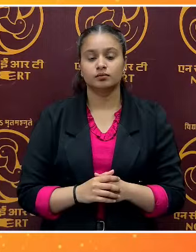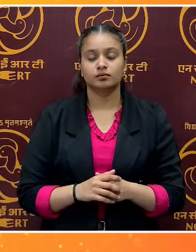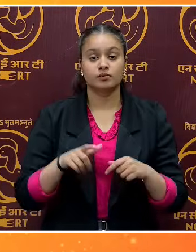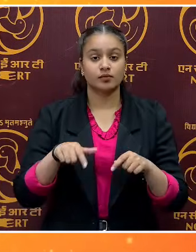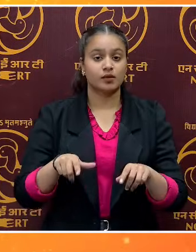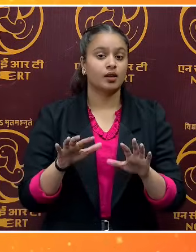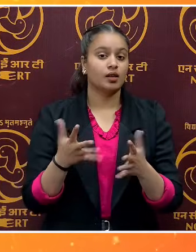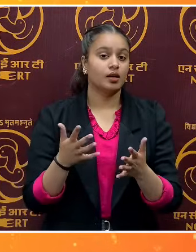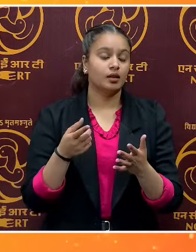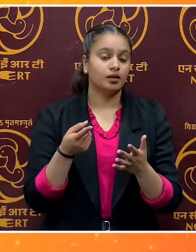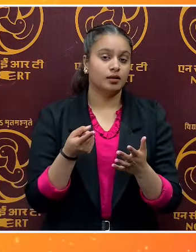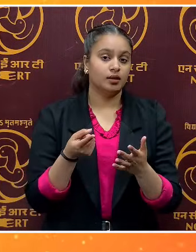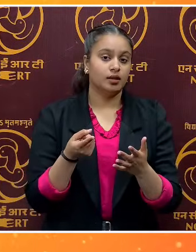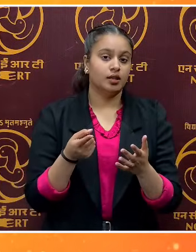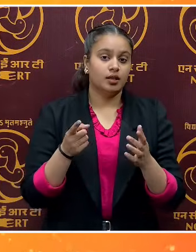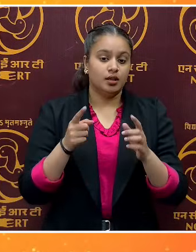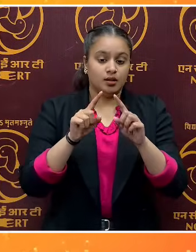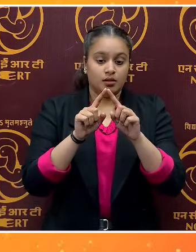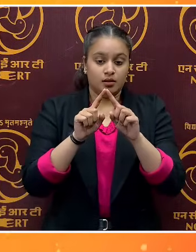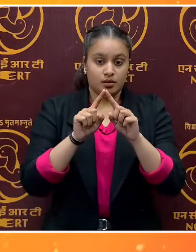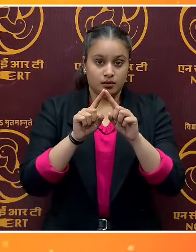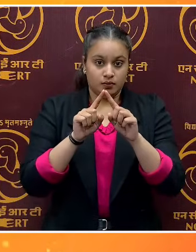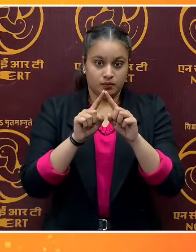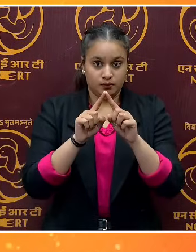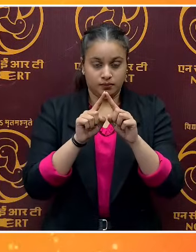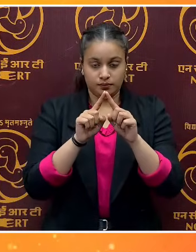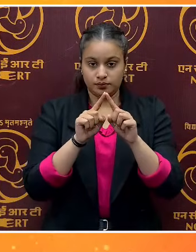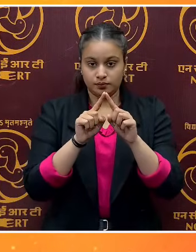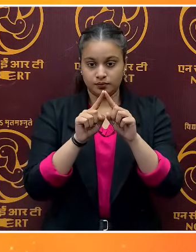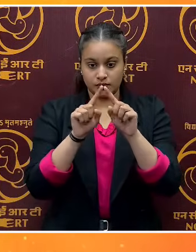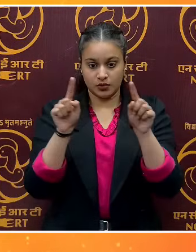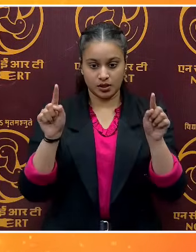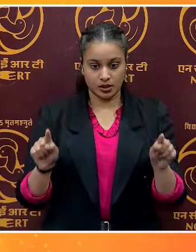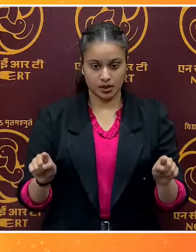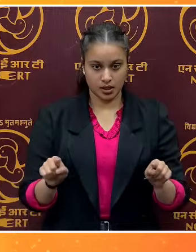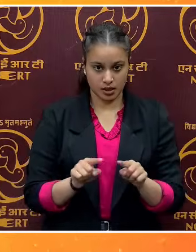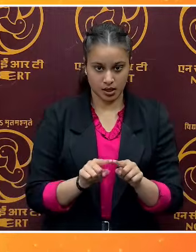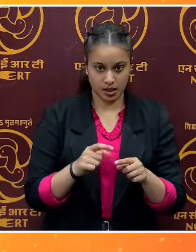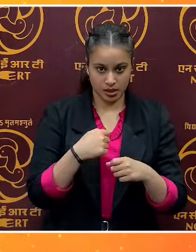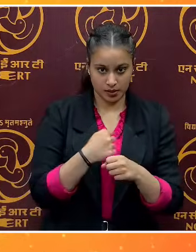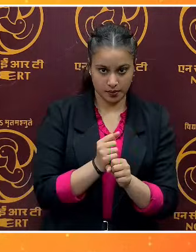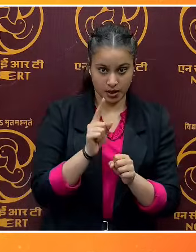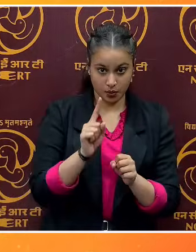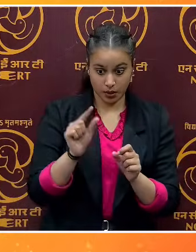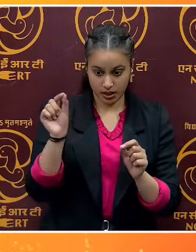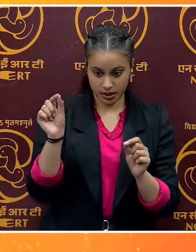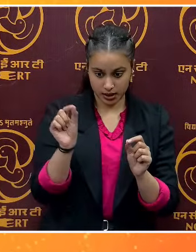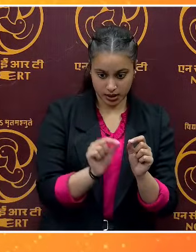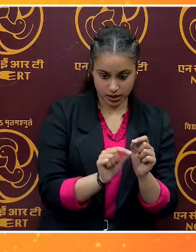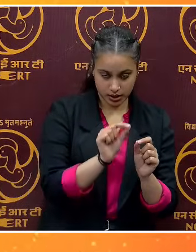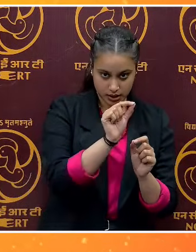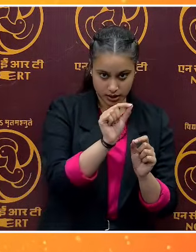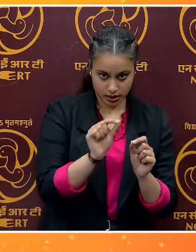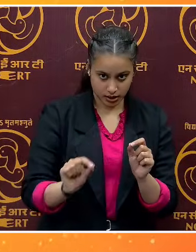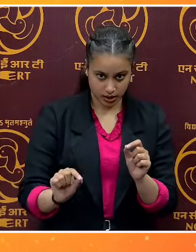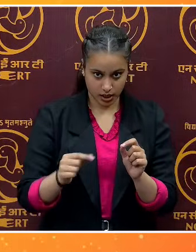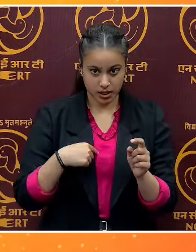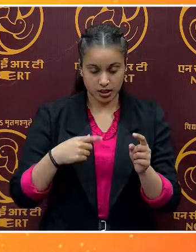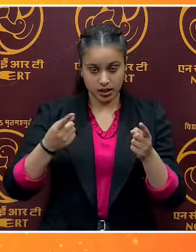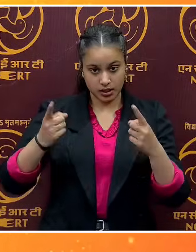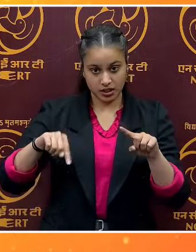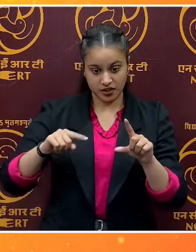construct a rectangle in which one of its diagonals divides the opposite